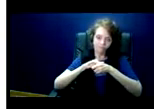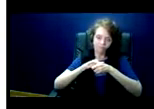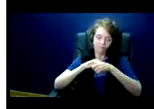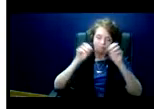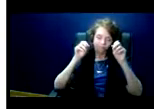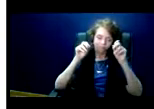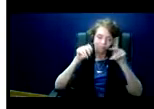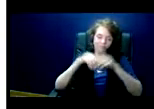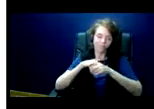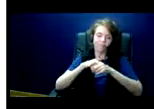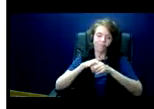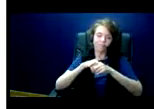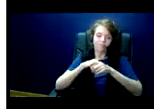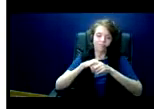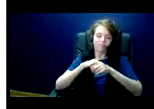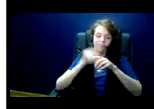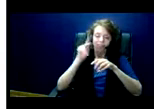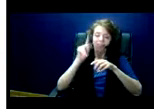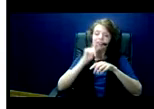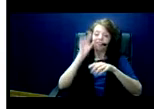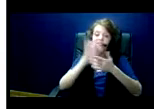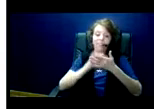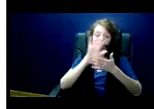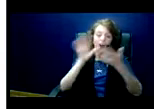Okay. Is that all, Abby?